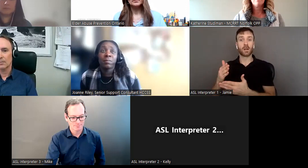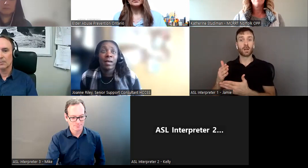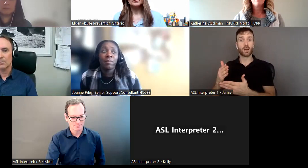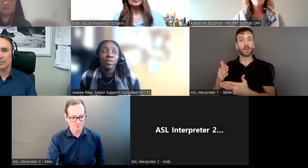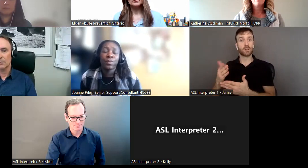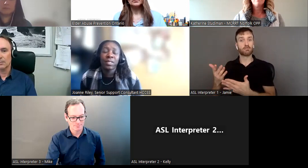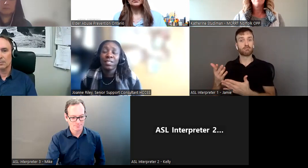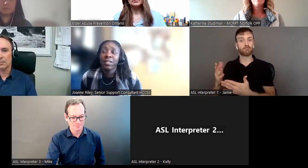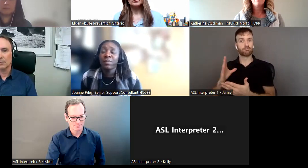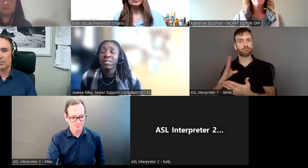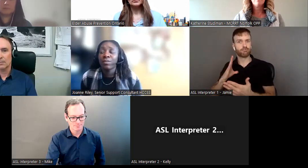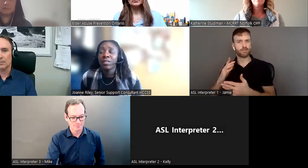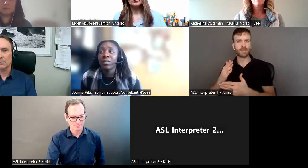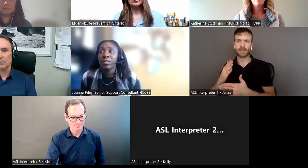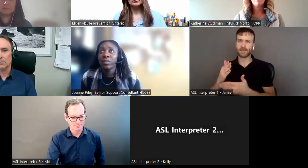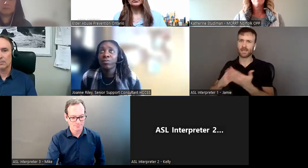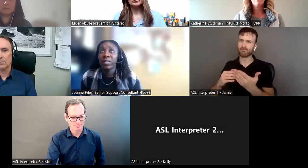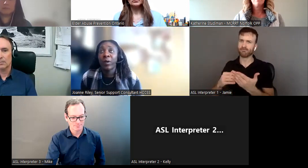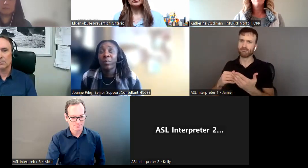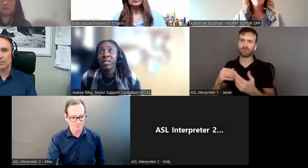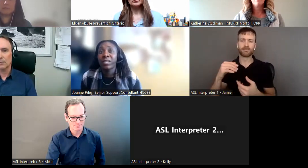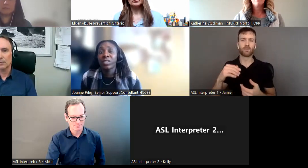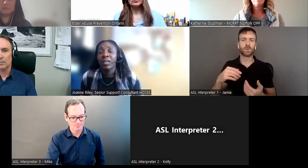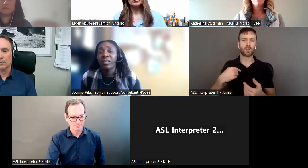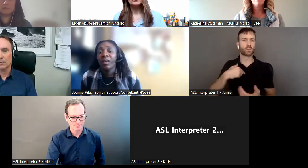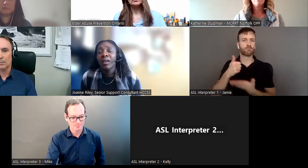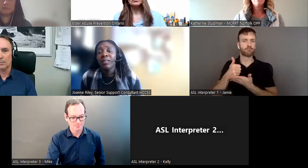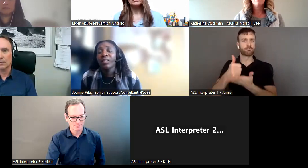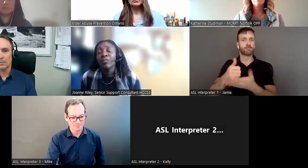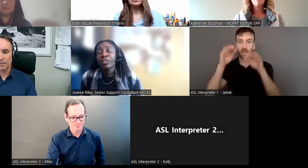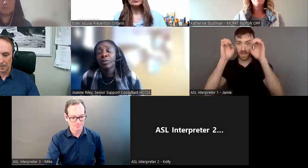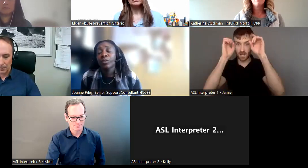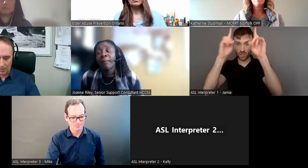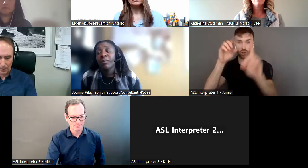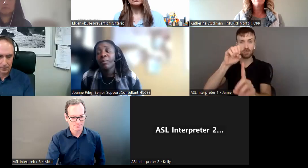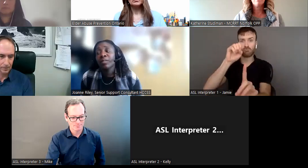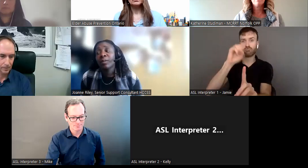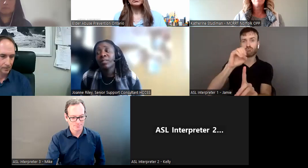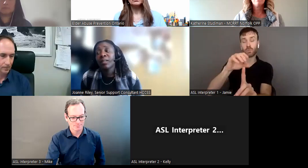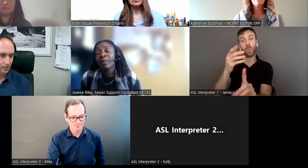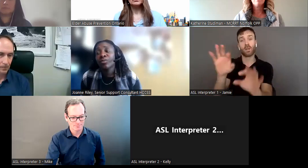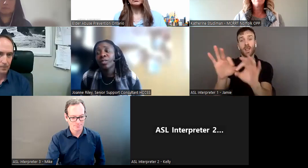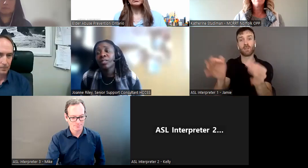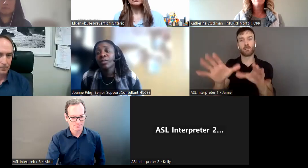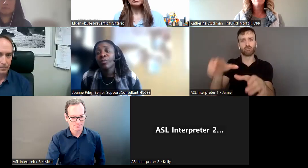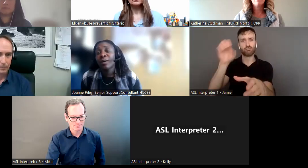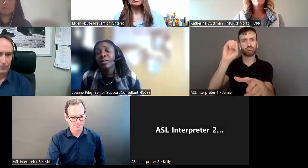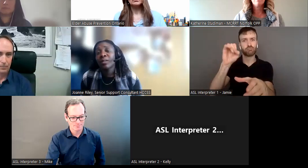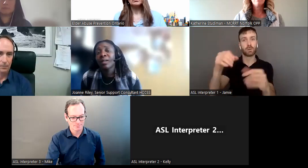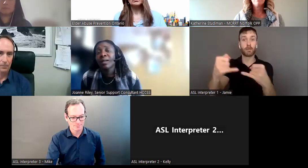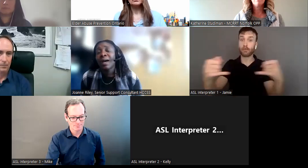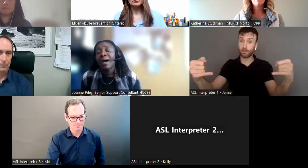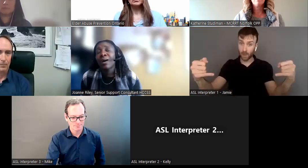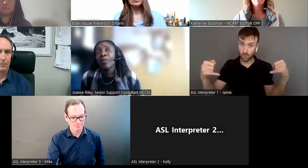And sometimes really it just comes down to us really helping to educate the individual or the family members about setting boundaries